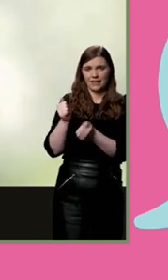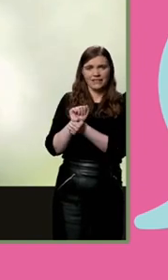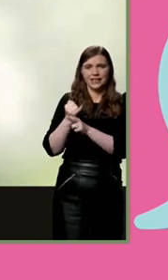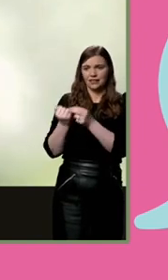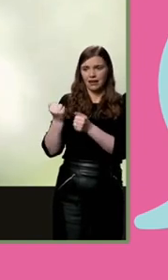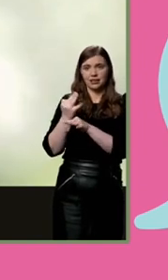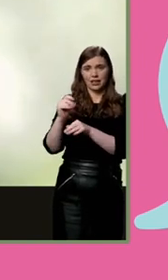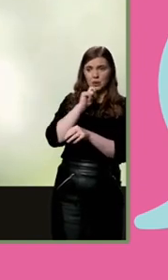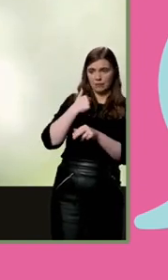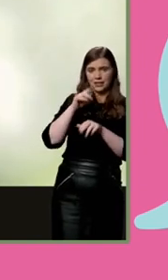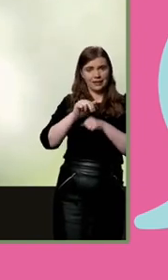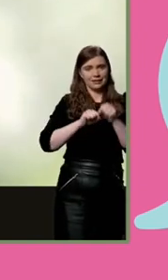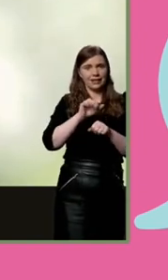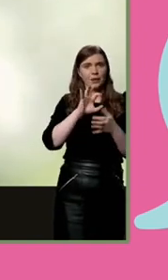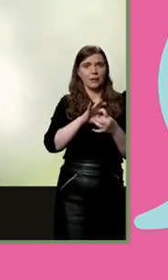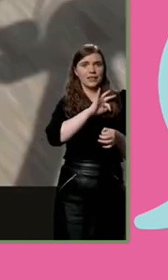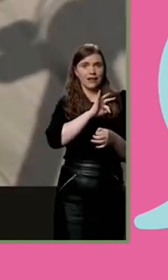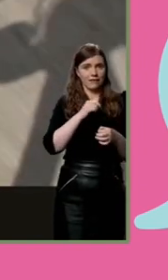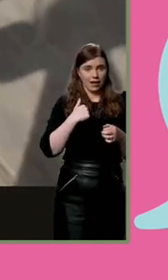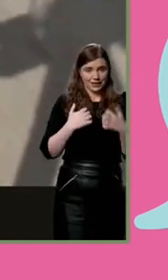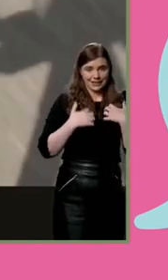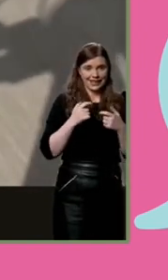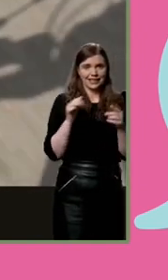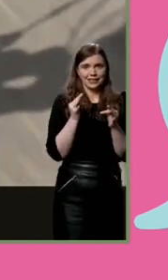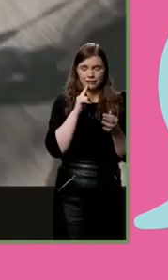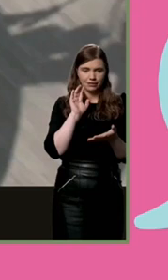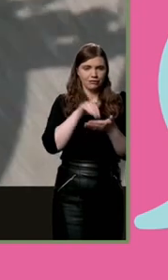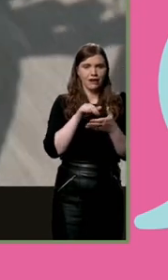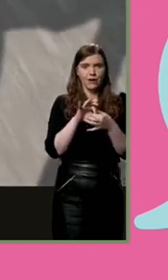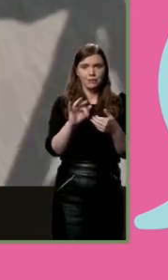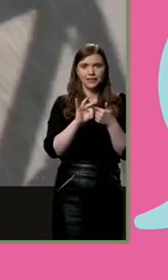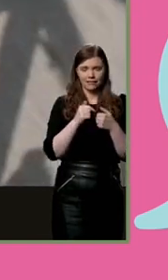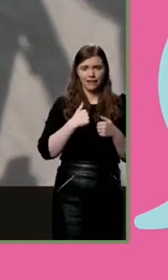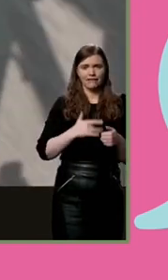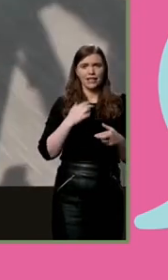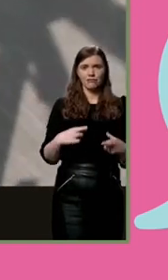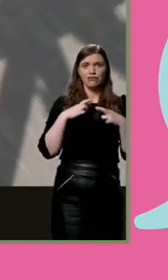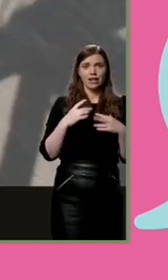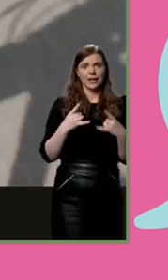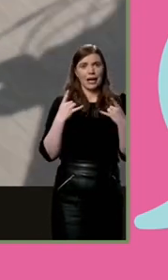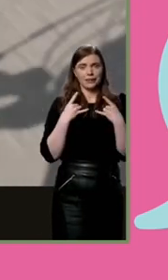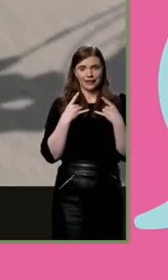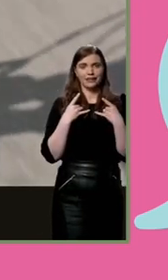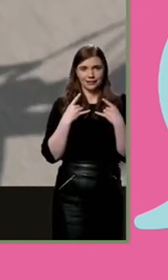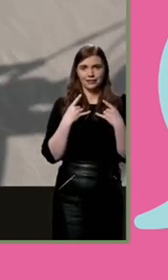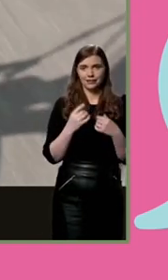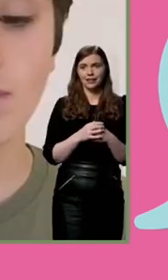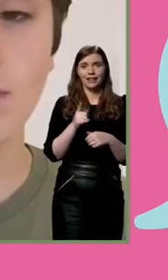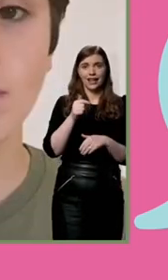not fit in the car. Dad said I could cycle home on my own. I was excited and scared, but I made it home safe, and I was super proud and happy of